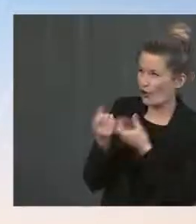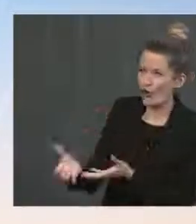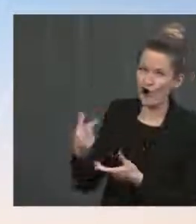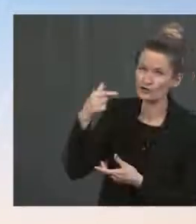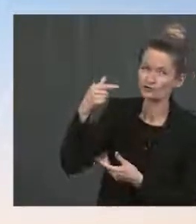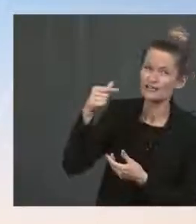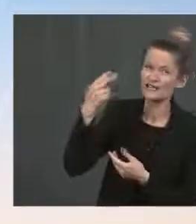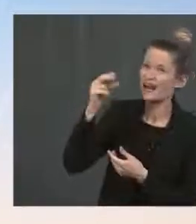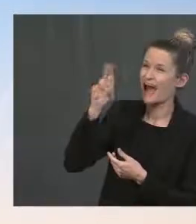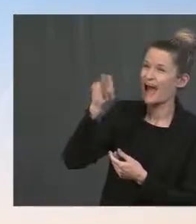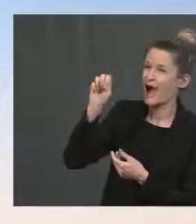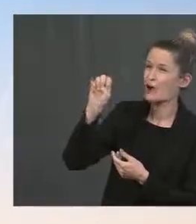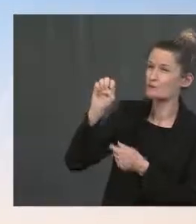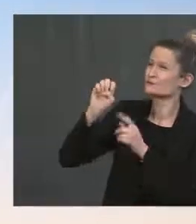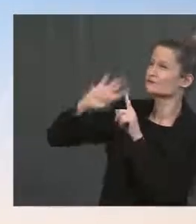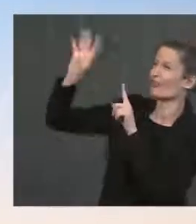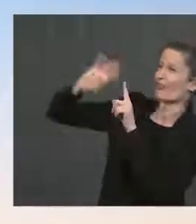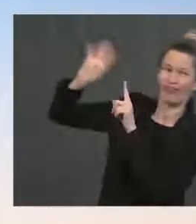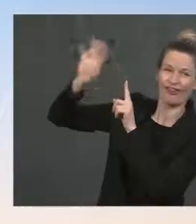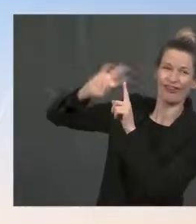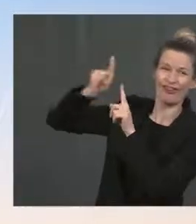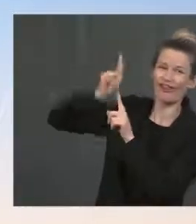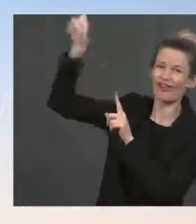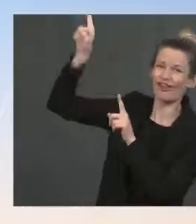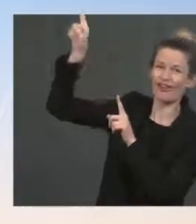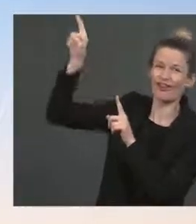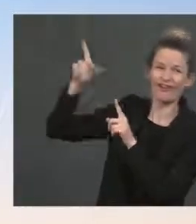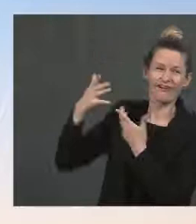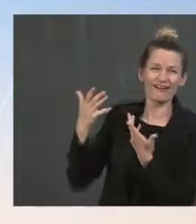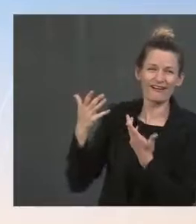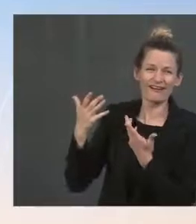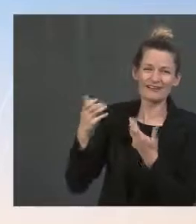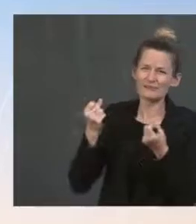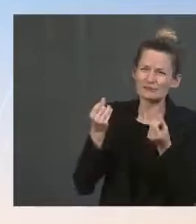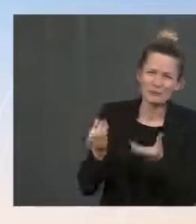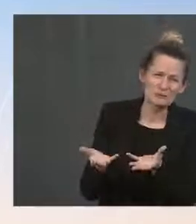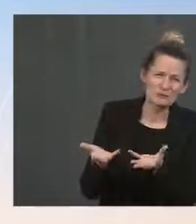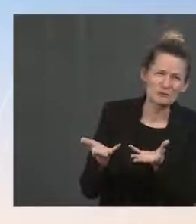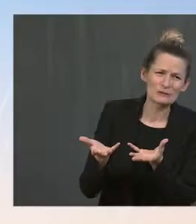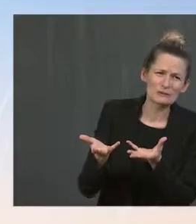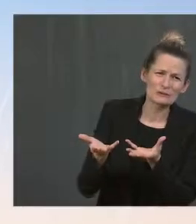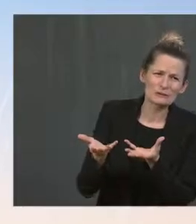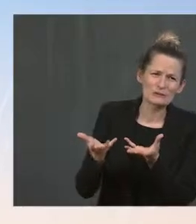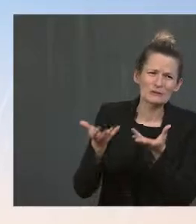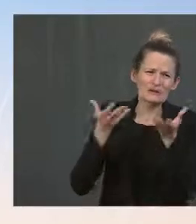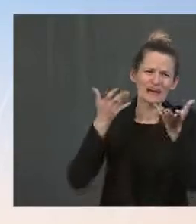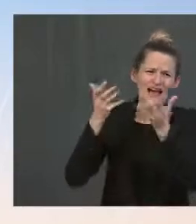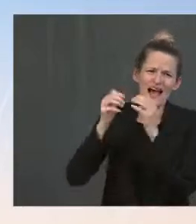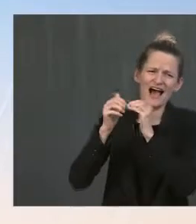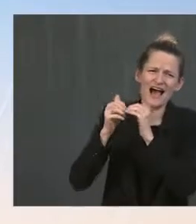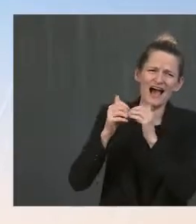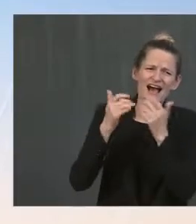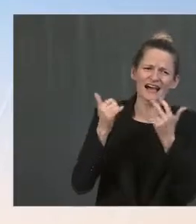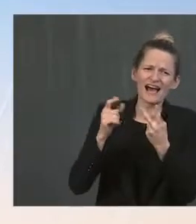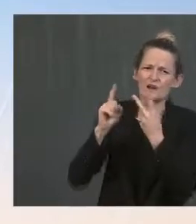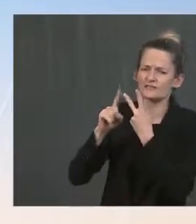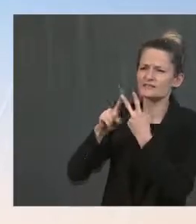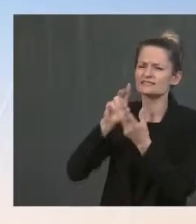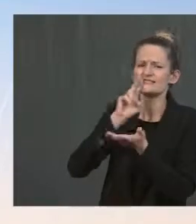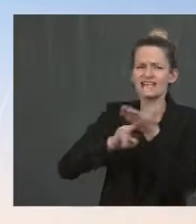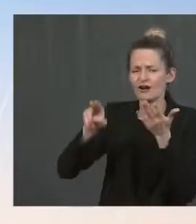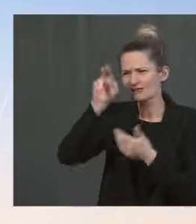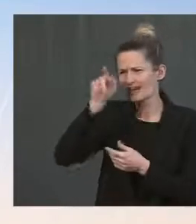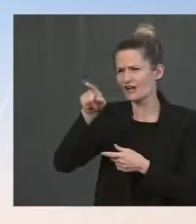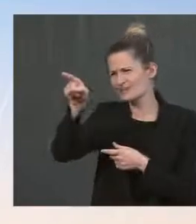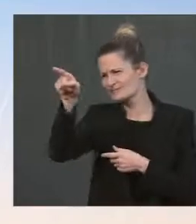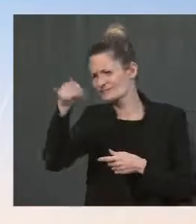and don't higher prices kind of disincentivize that kind of behavior? And then for you, Secretary Vilsack, we asked you this in May,